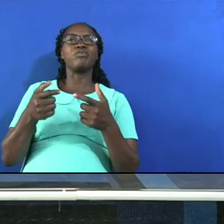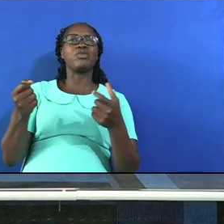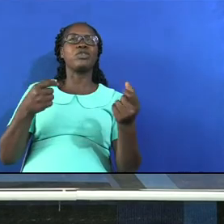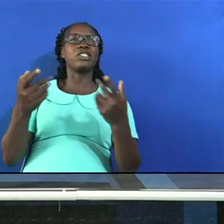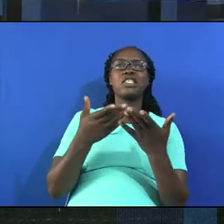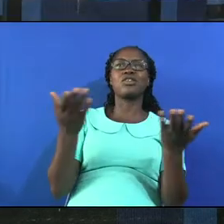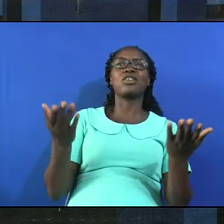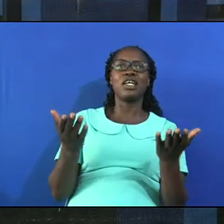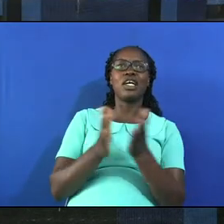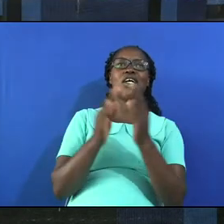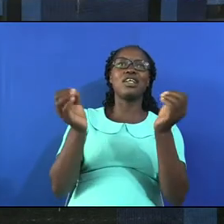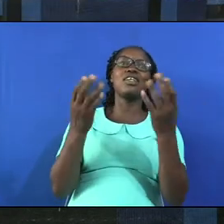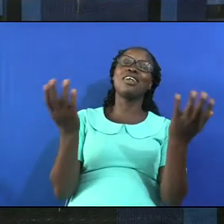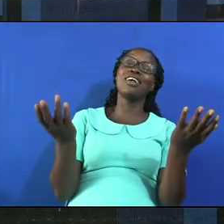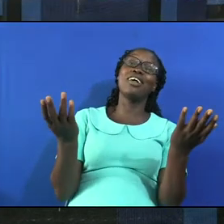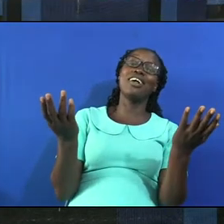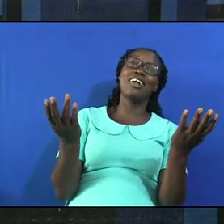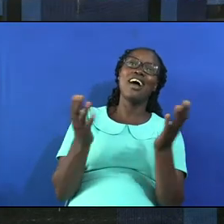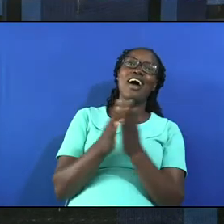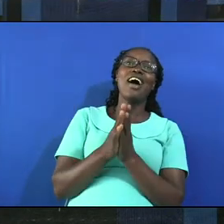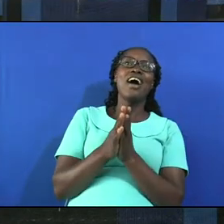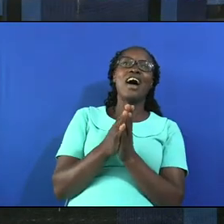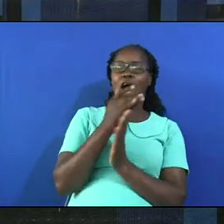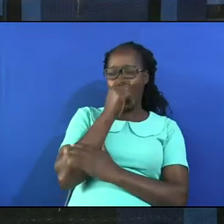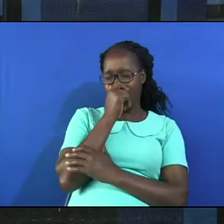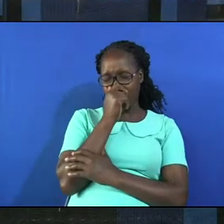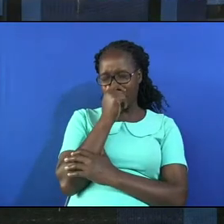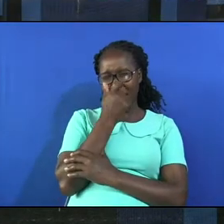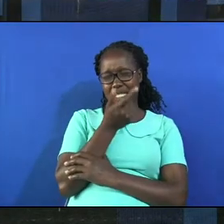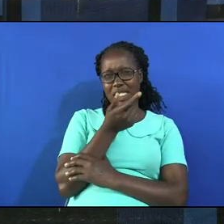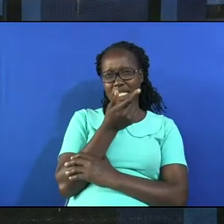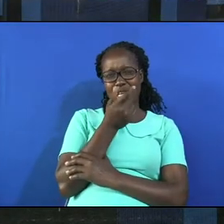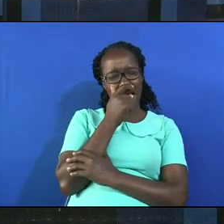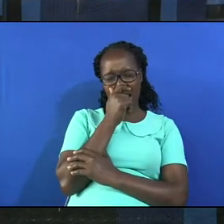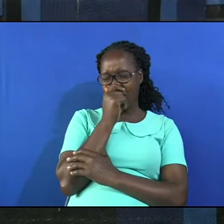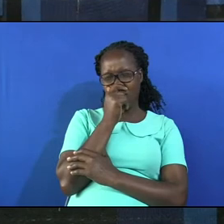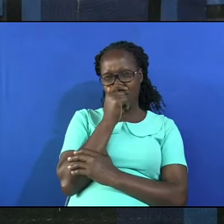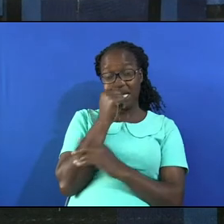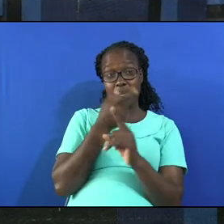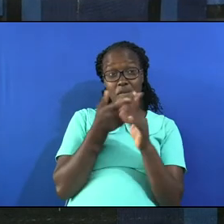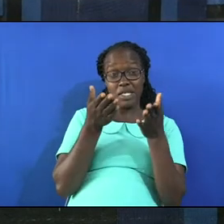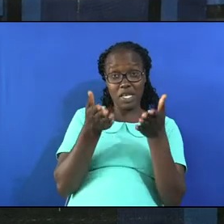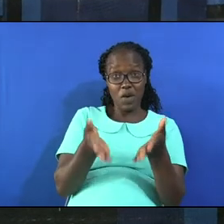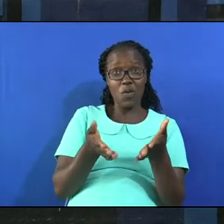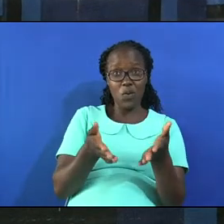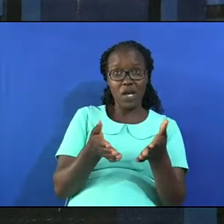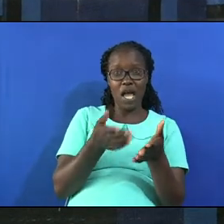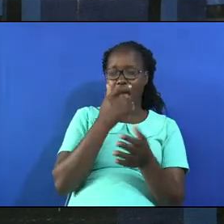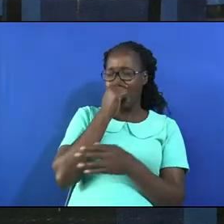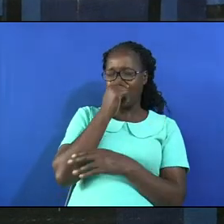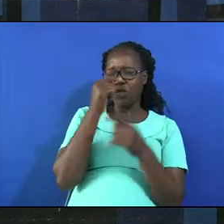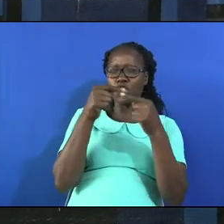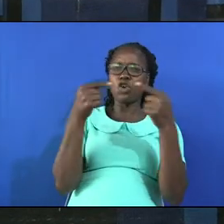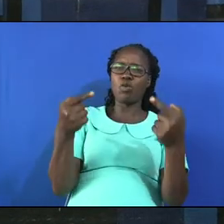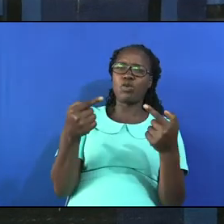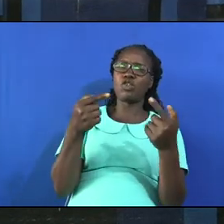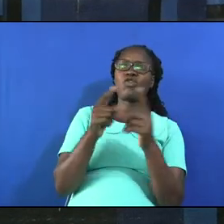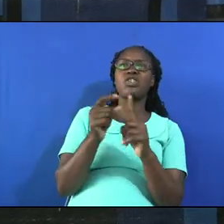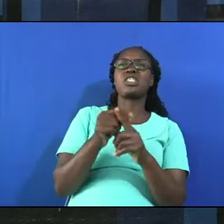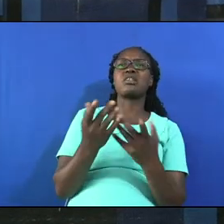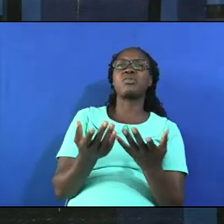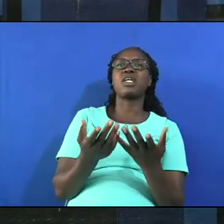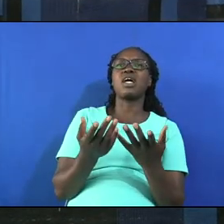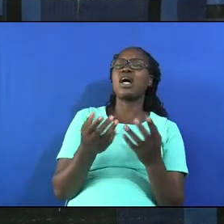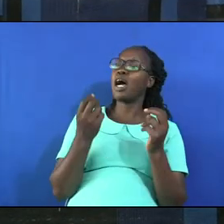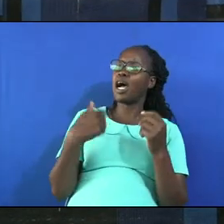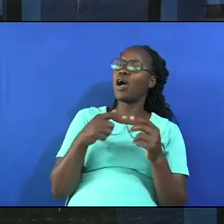you. Hallelujah. And he says, I wish. But here we are wishing the opposite of scripture.